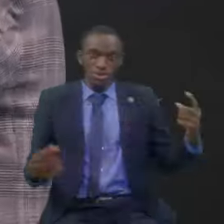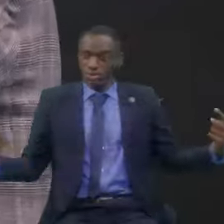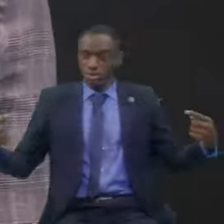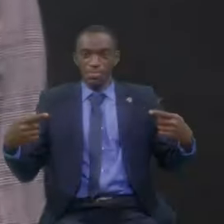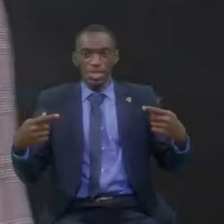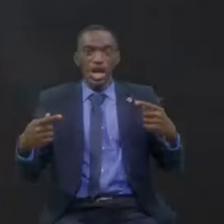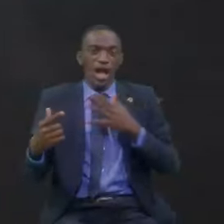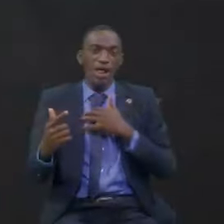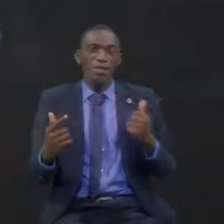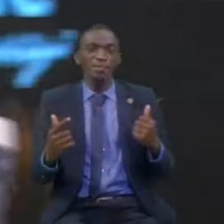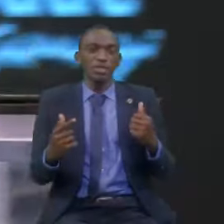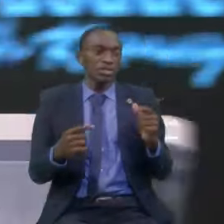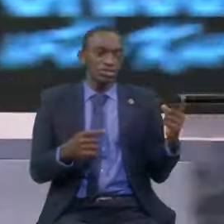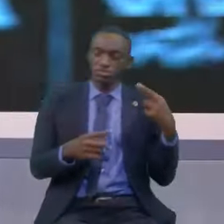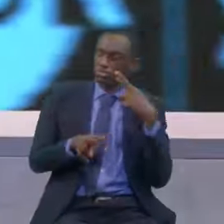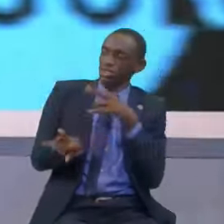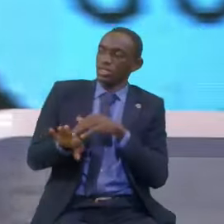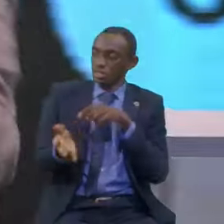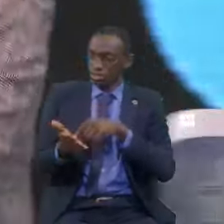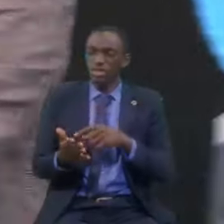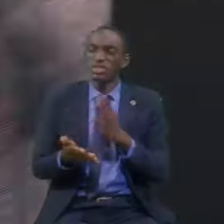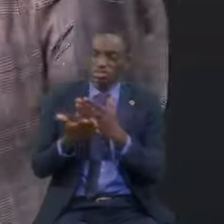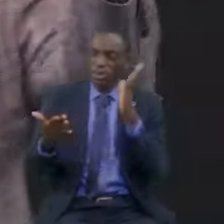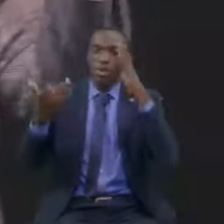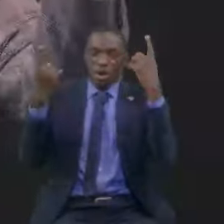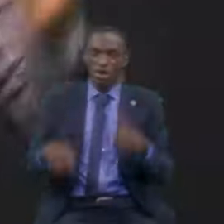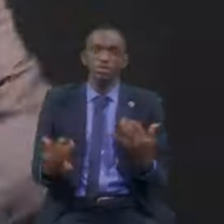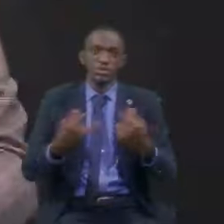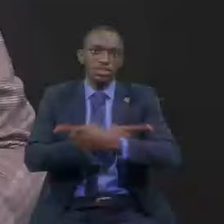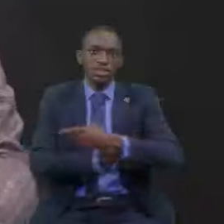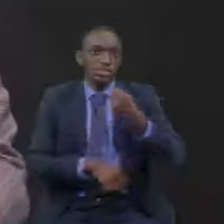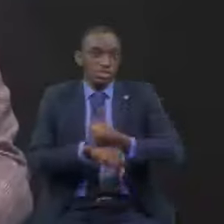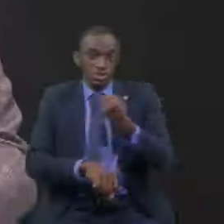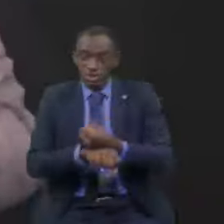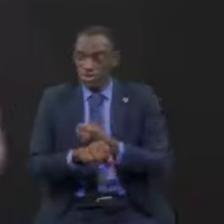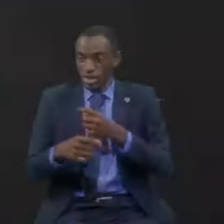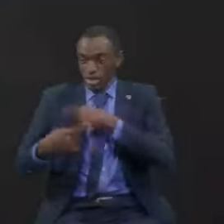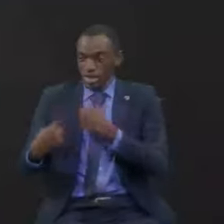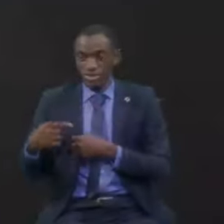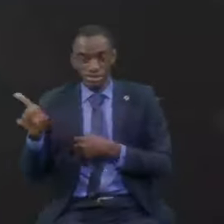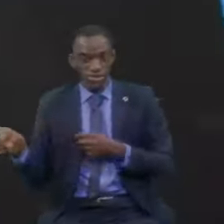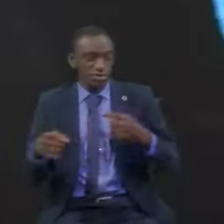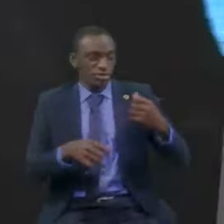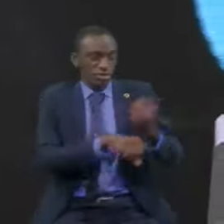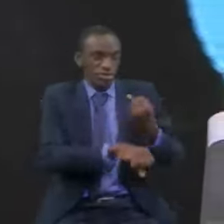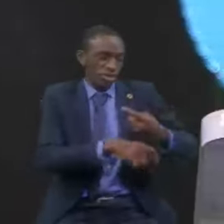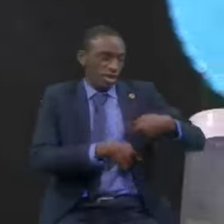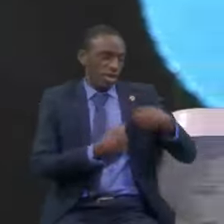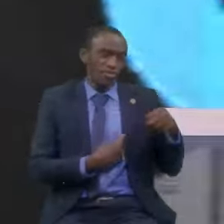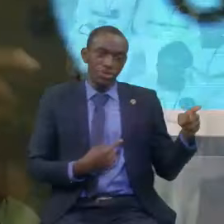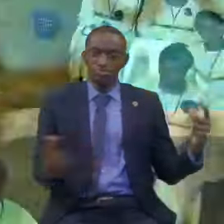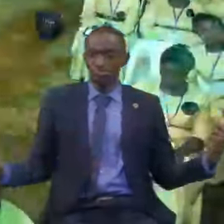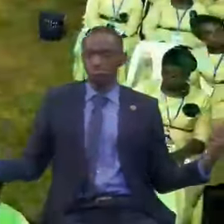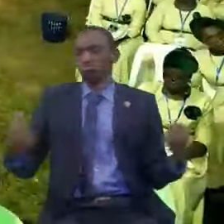will happen today. Stony heart against stony heart, they collide. Many people can die. You